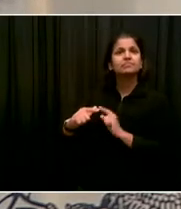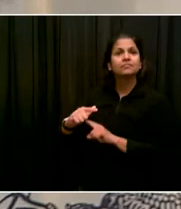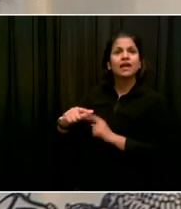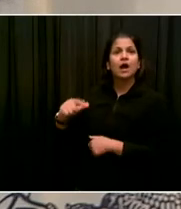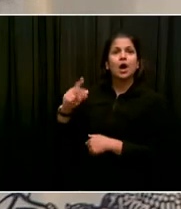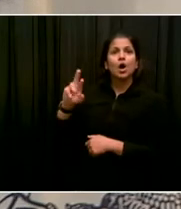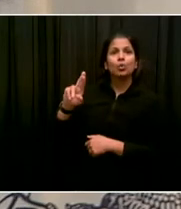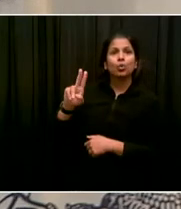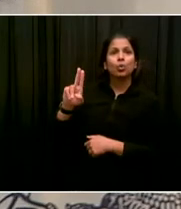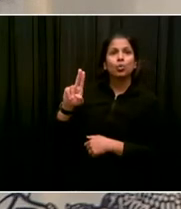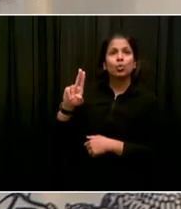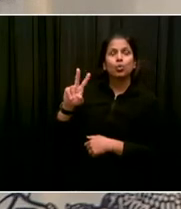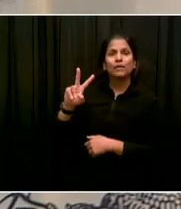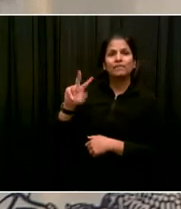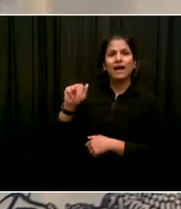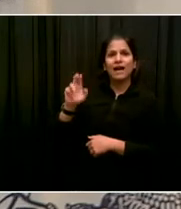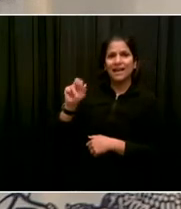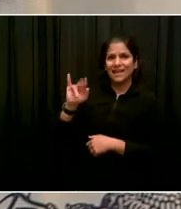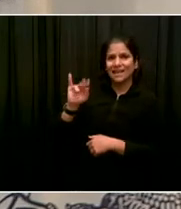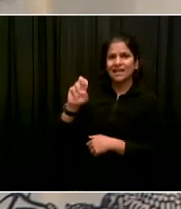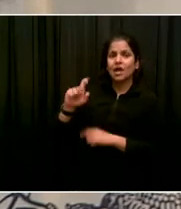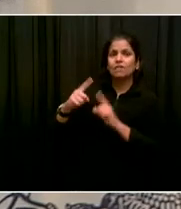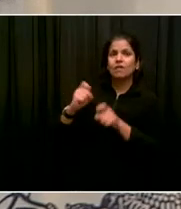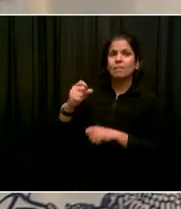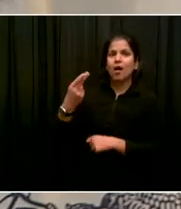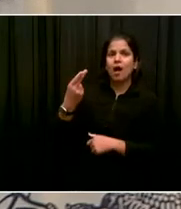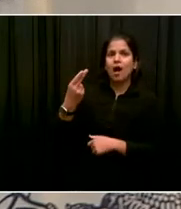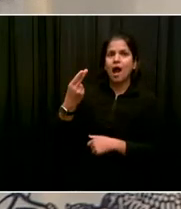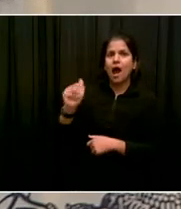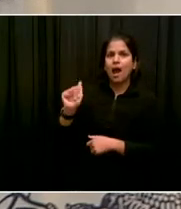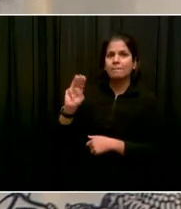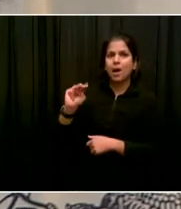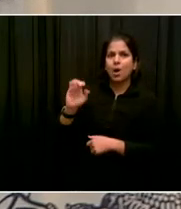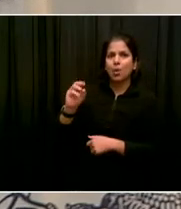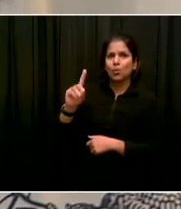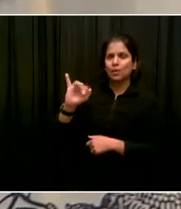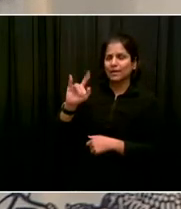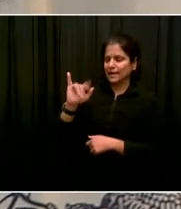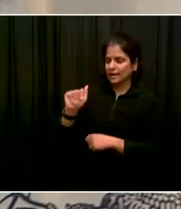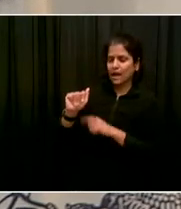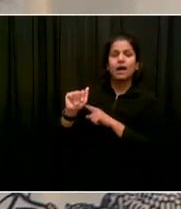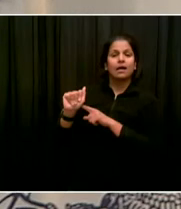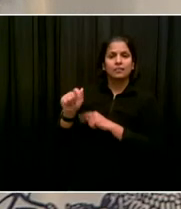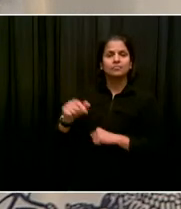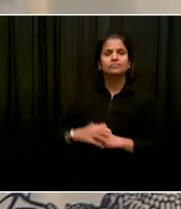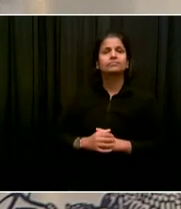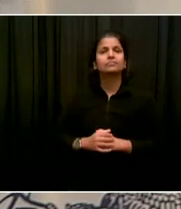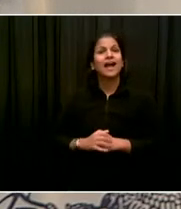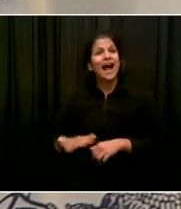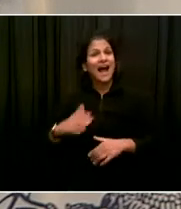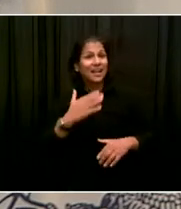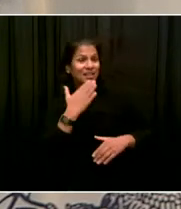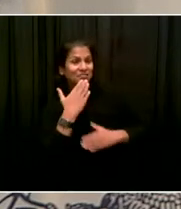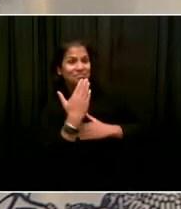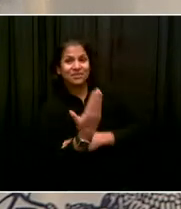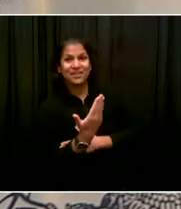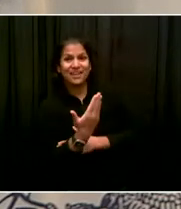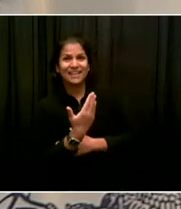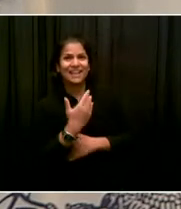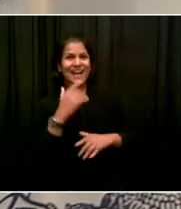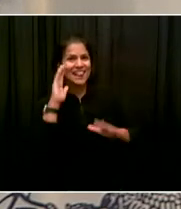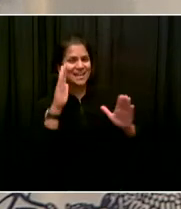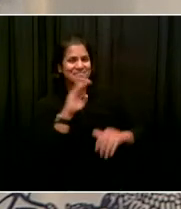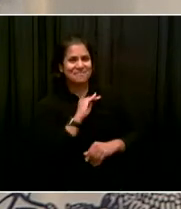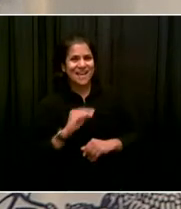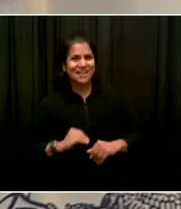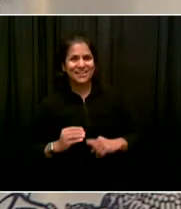back to Paul as soon as we can get him. Go ahead. Good morning, Mr. Hey, Ruvain. Hi, good morning, Mr. Mayor. I